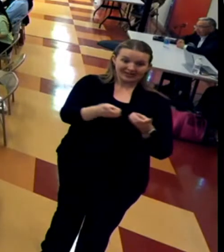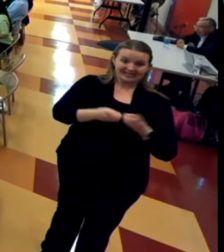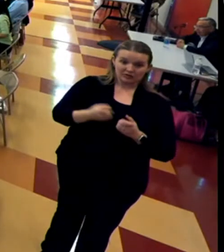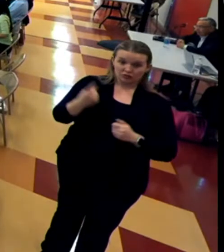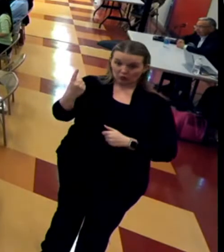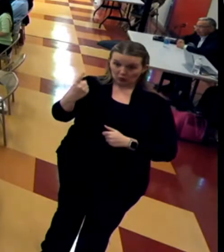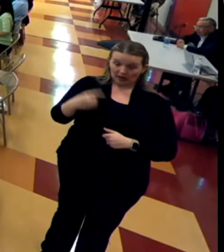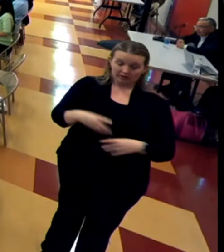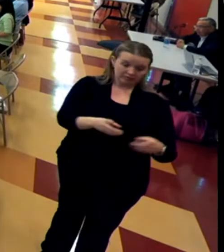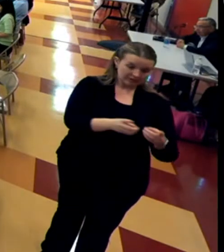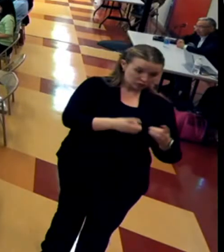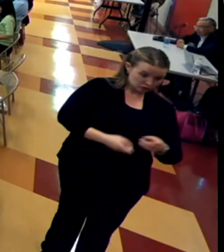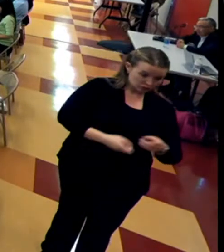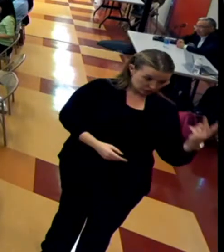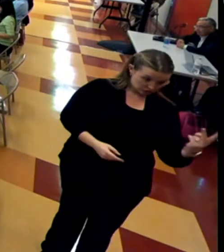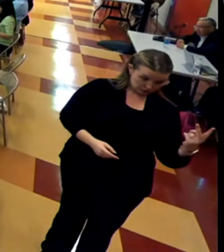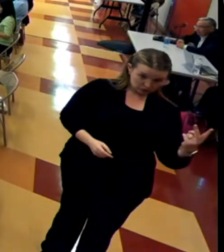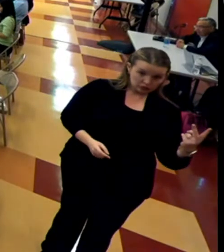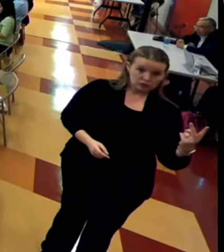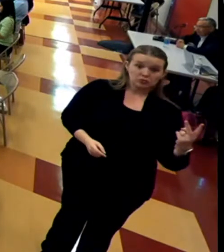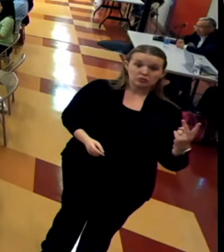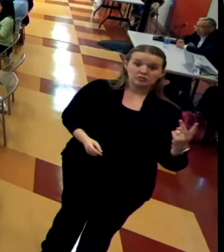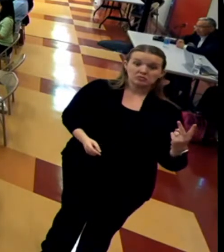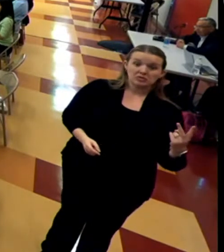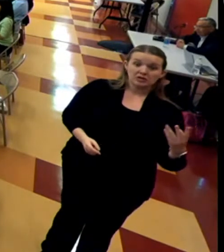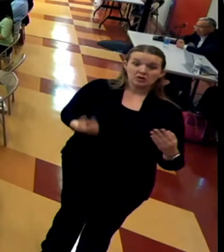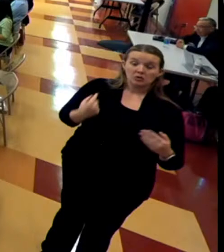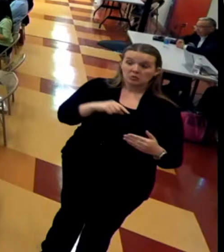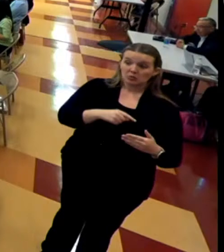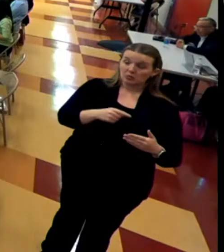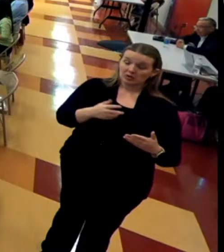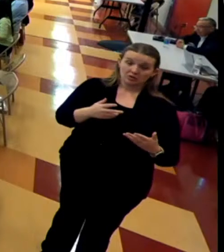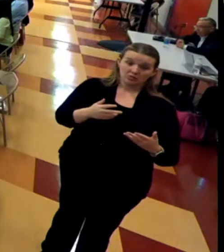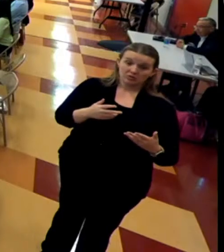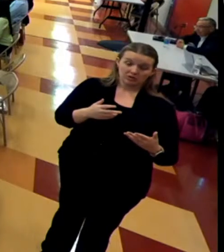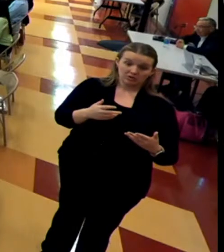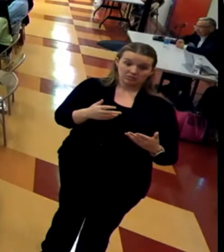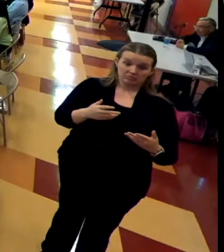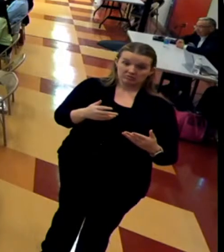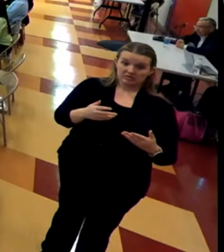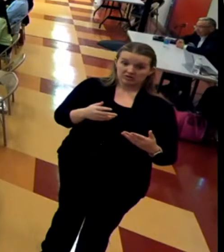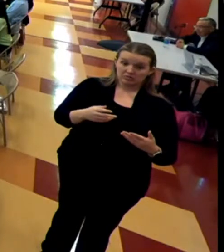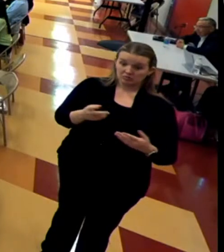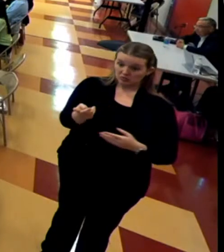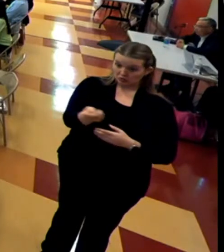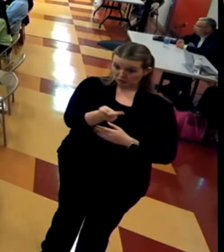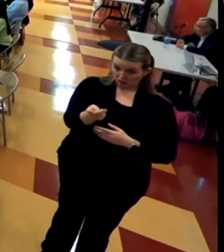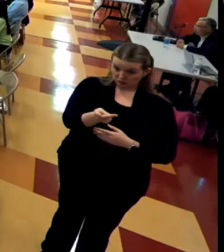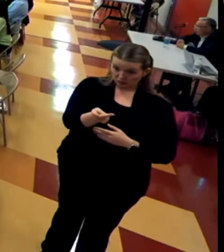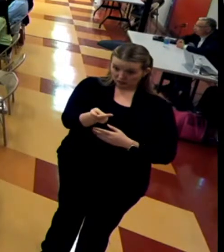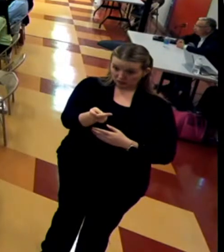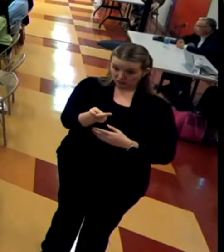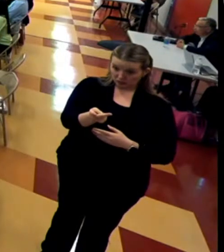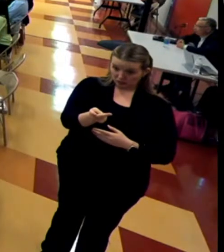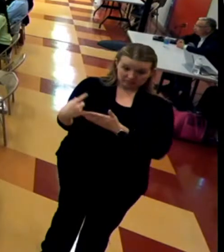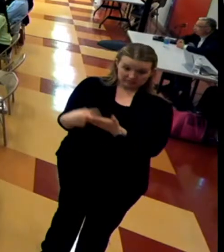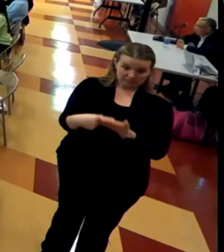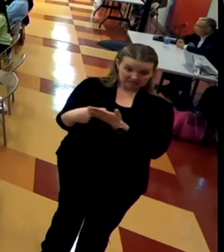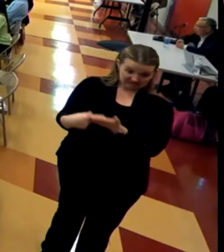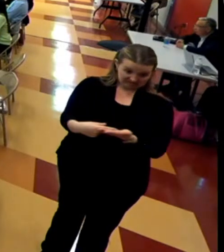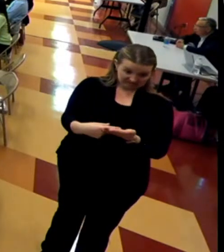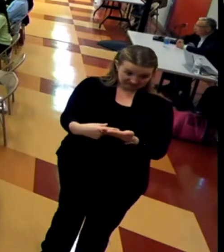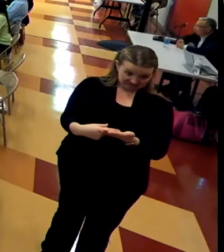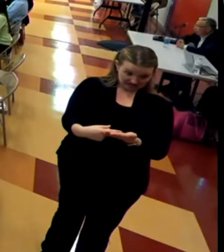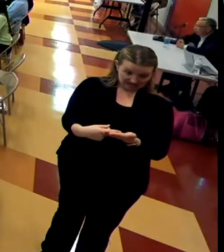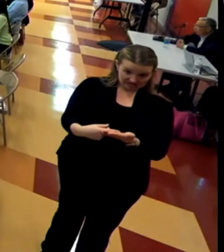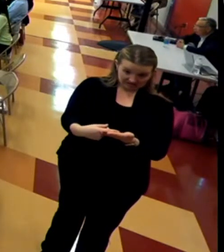and District 2, and we will allow you to speak to your issues before